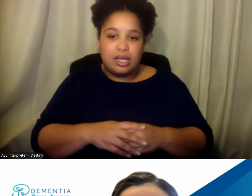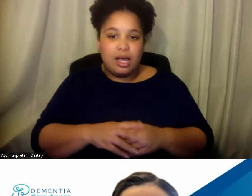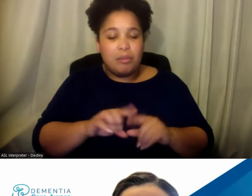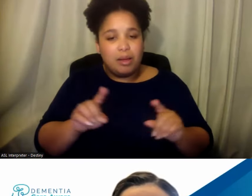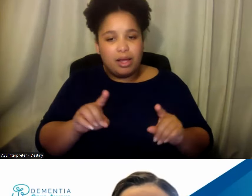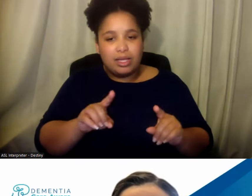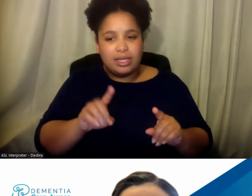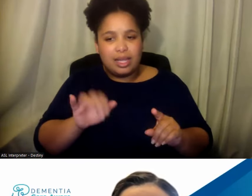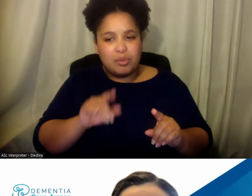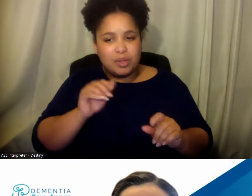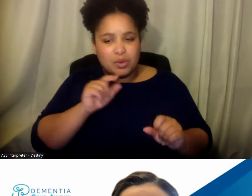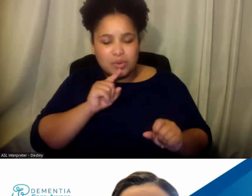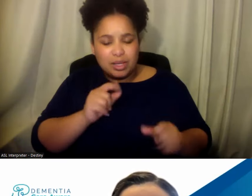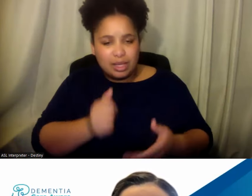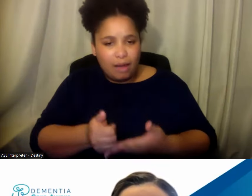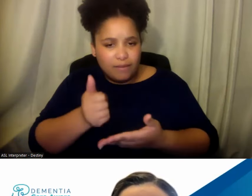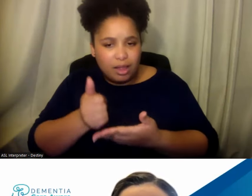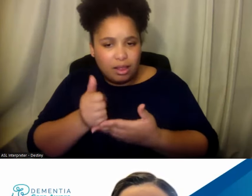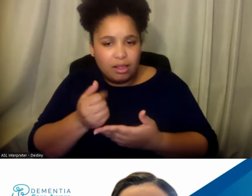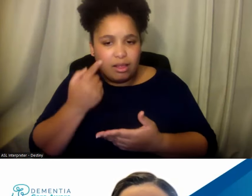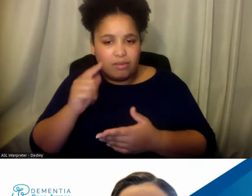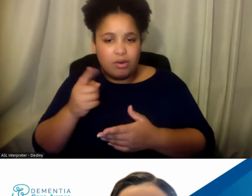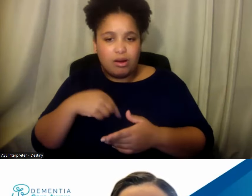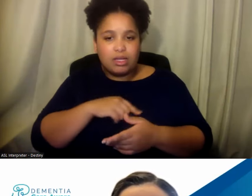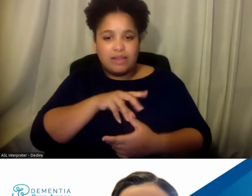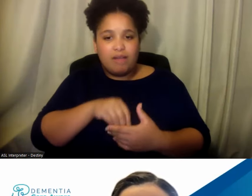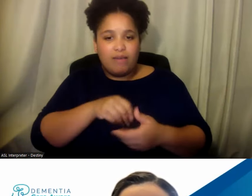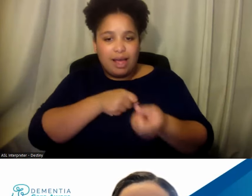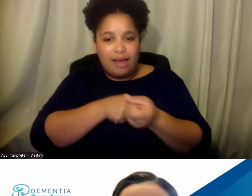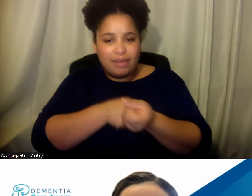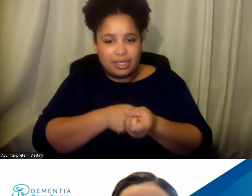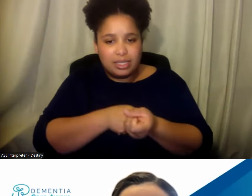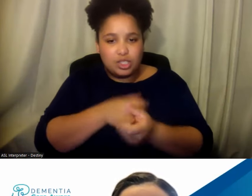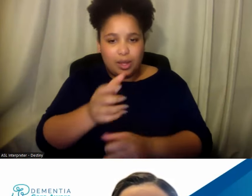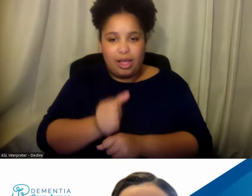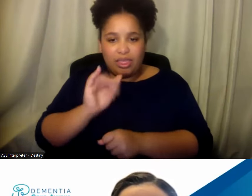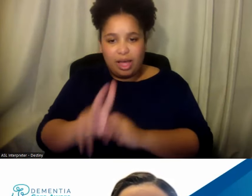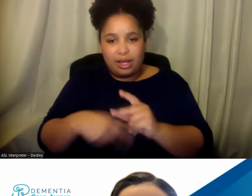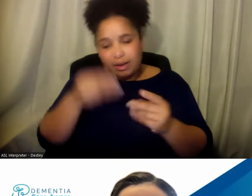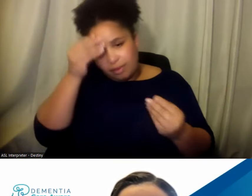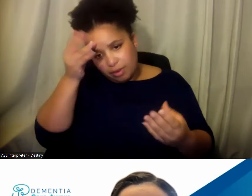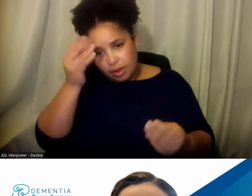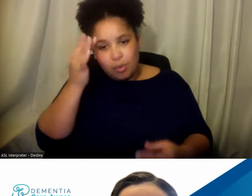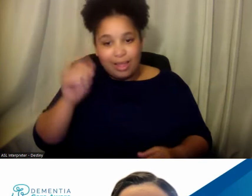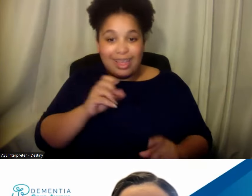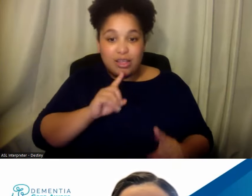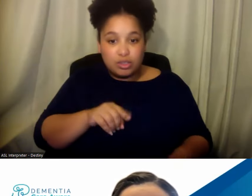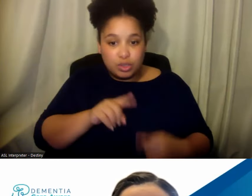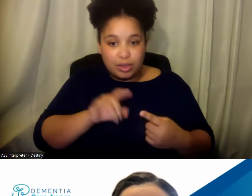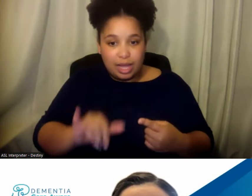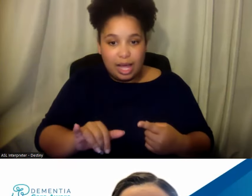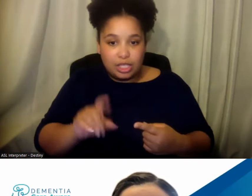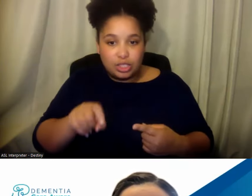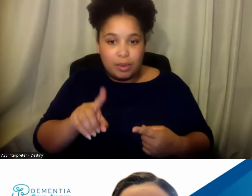be incredibly helpful to those of us who are in the advocacy space to get that kind of information, because the answer to that should